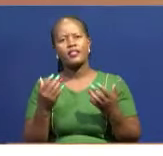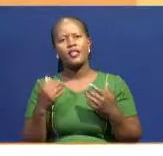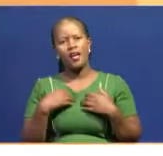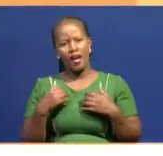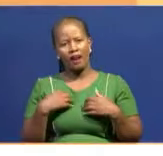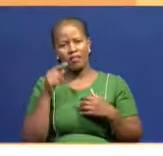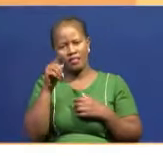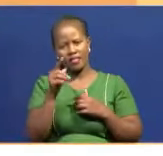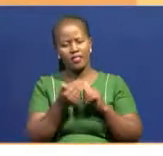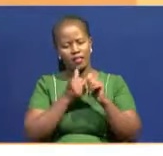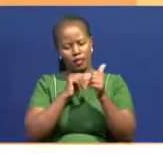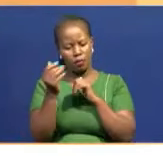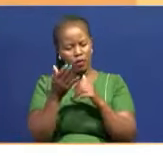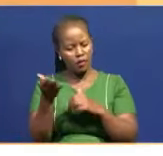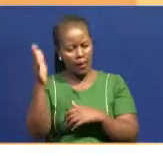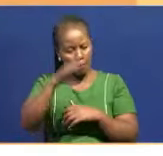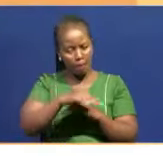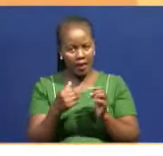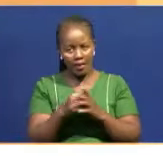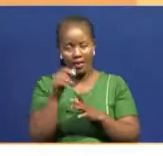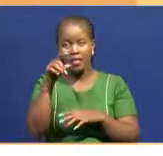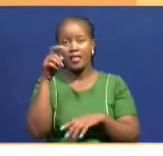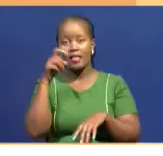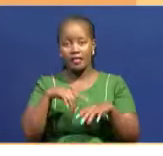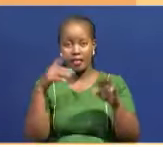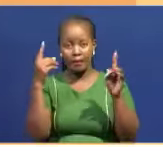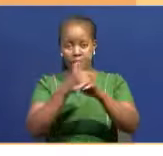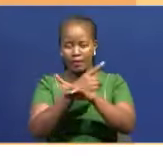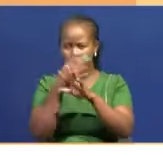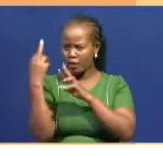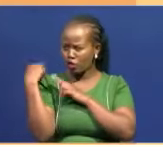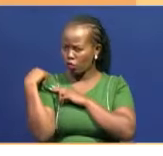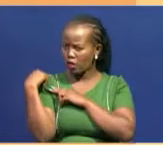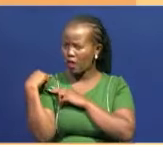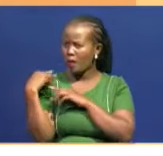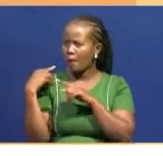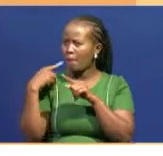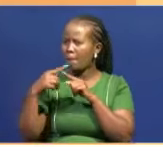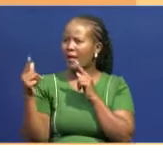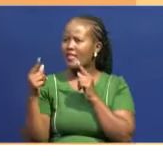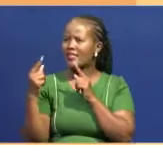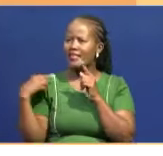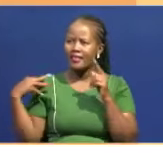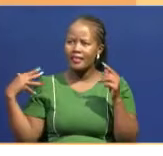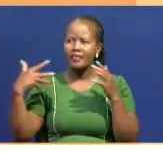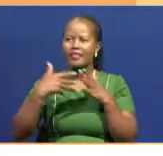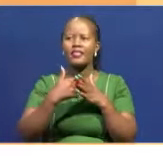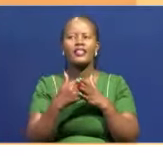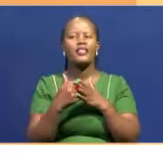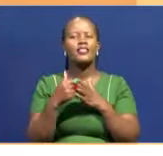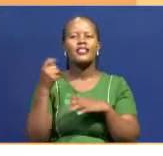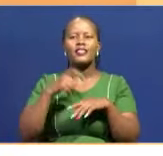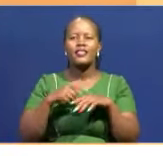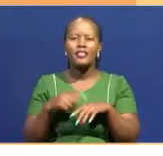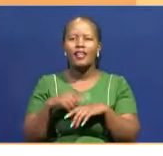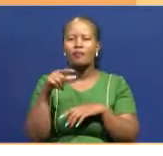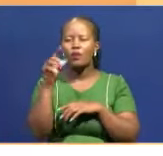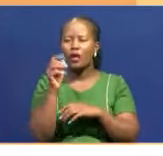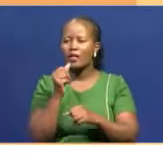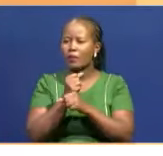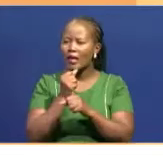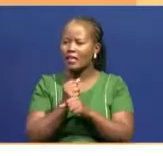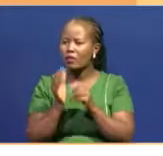Series back for you, this time you've got a different role, but what does it bring back from the years when, you know, you were handling franchises